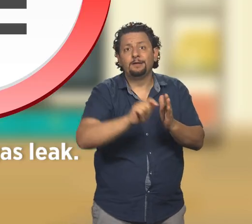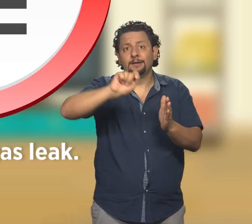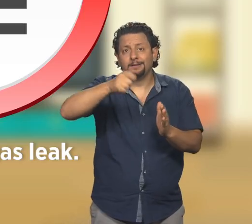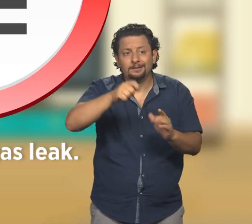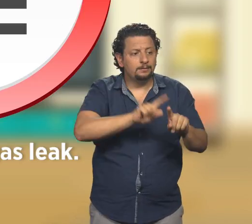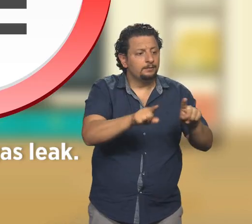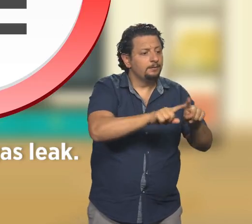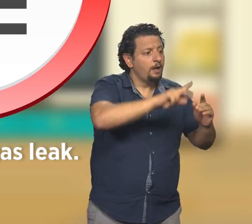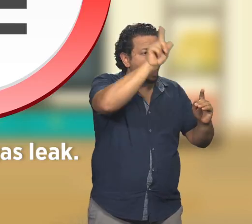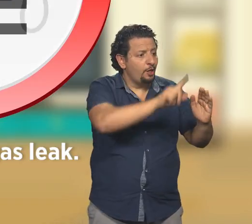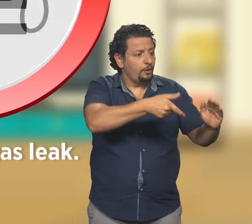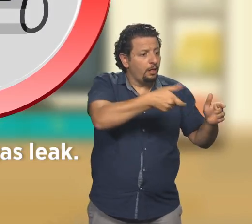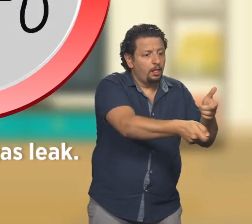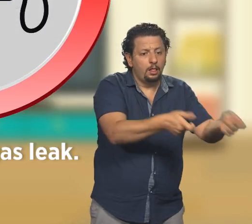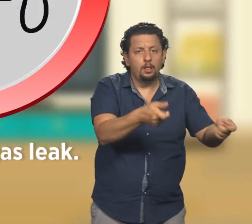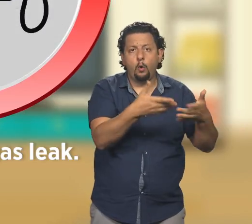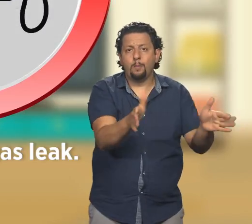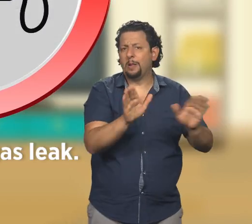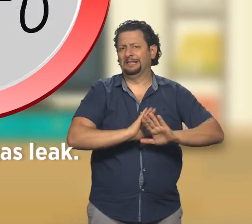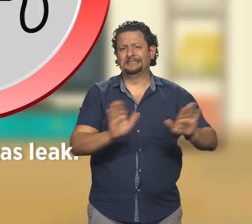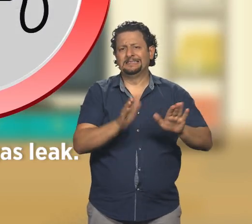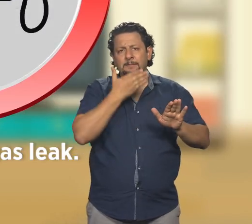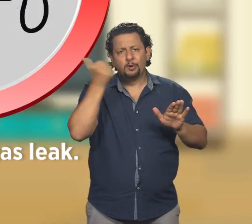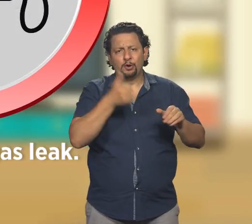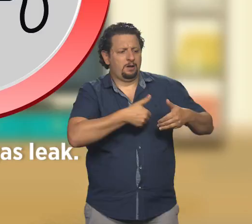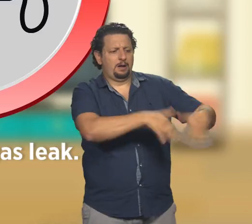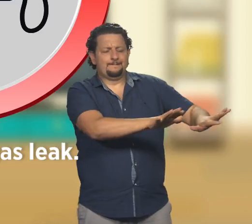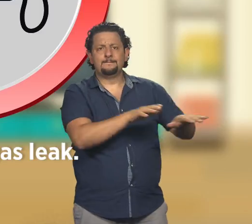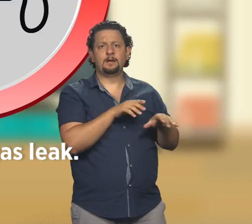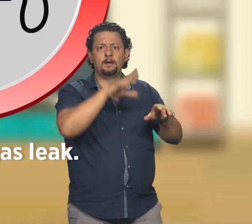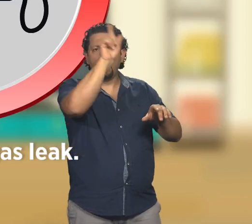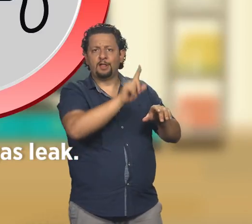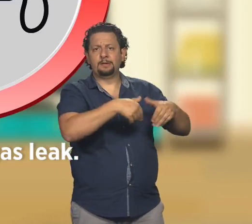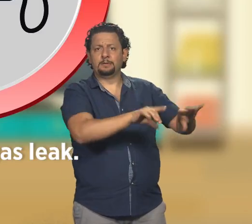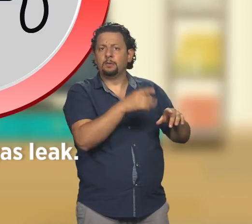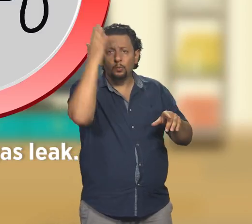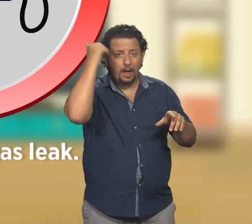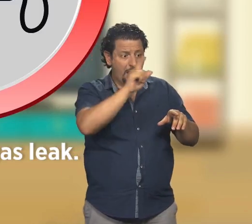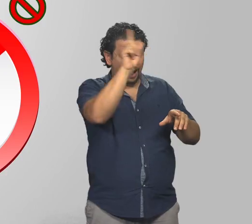appliances or light in case of a gas leak. Use a battery-powered flashlight.